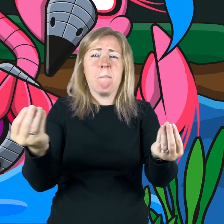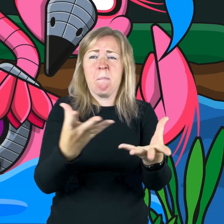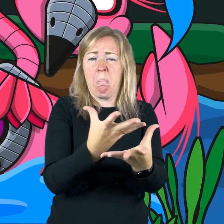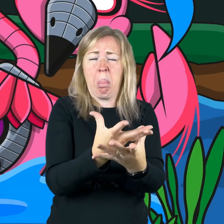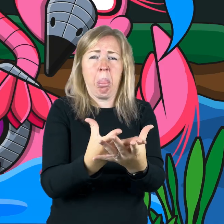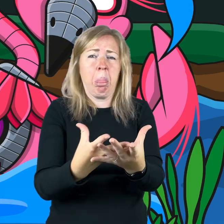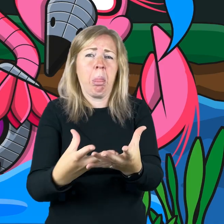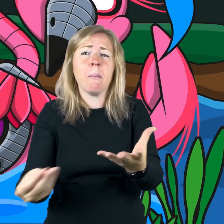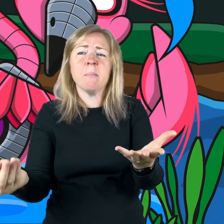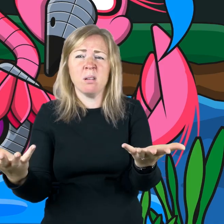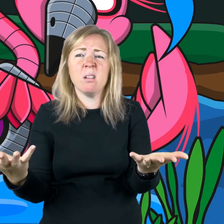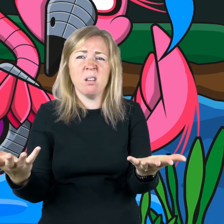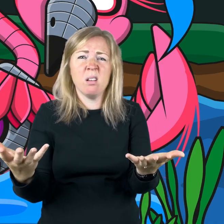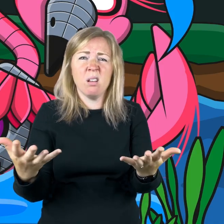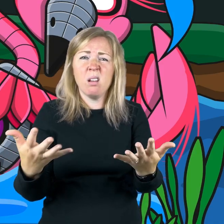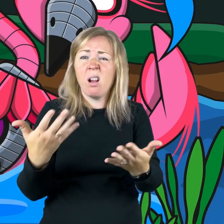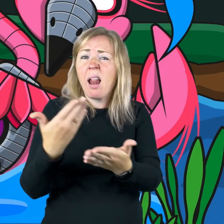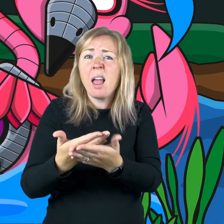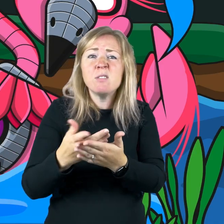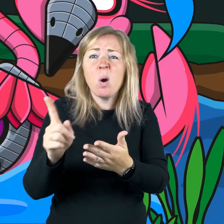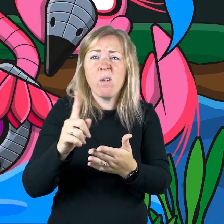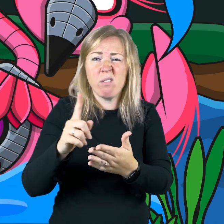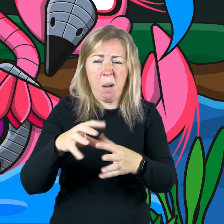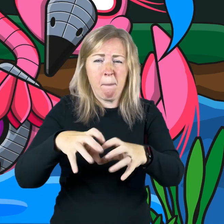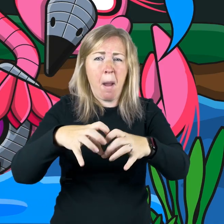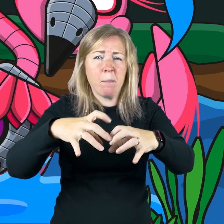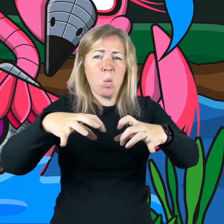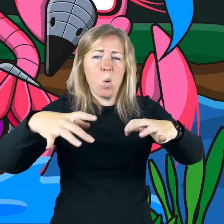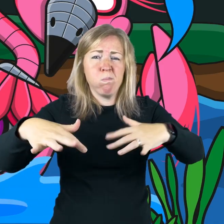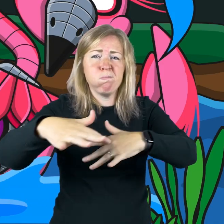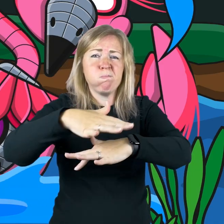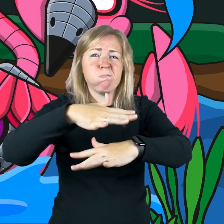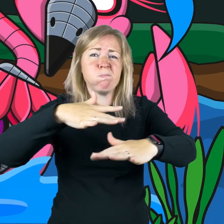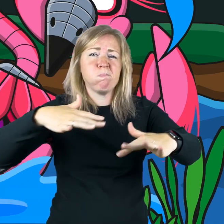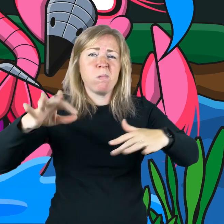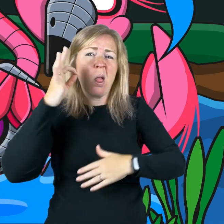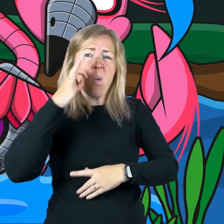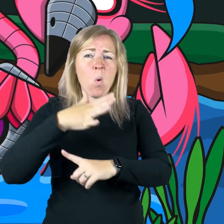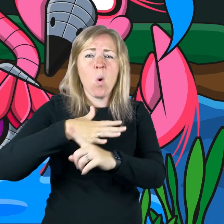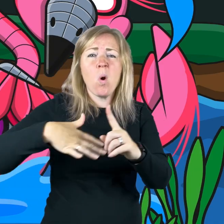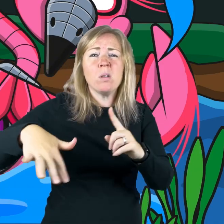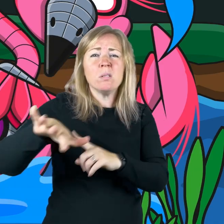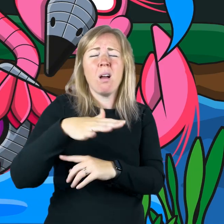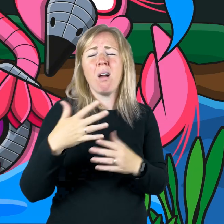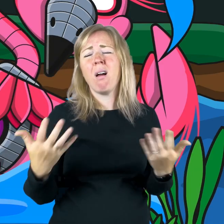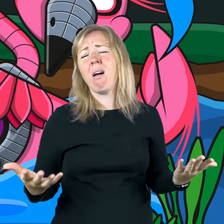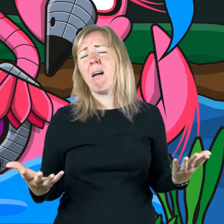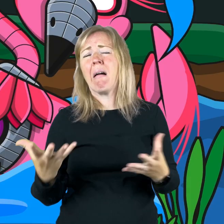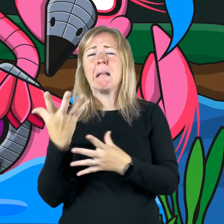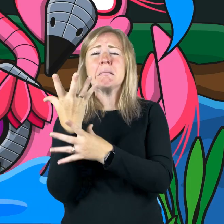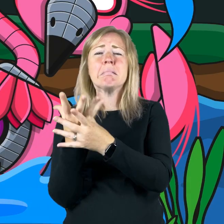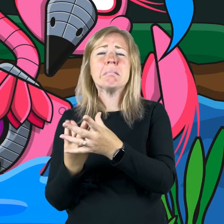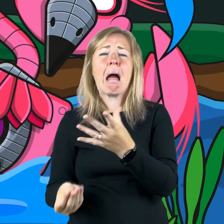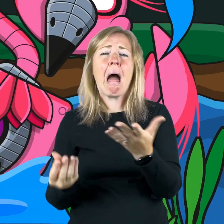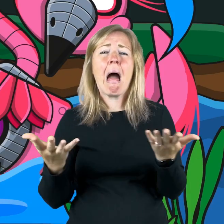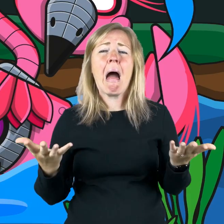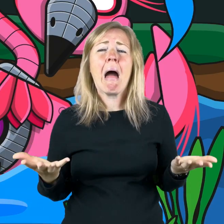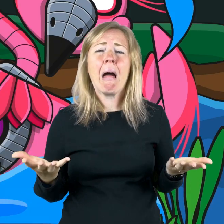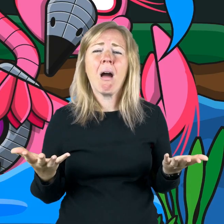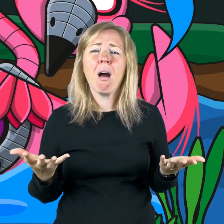surface. All that was left of the raft was a ripple of bubbles. It